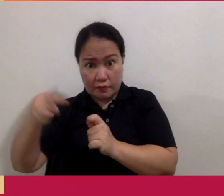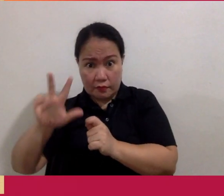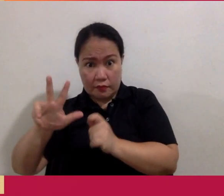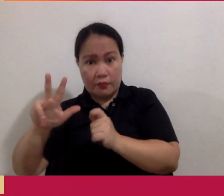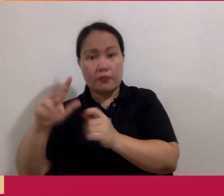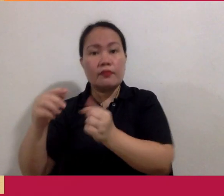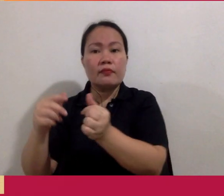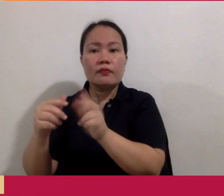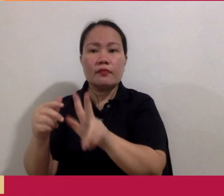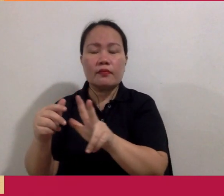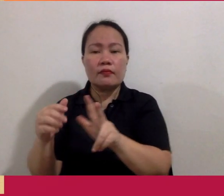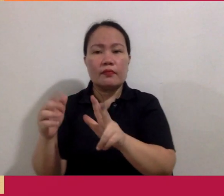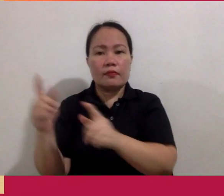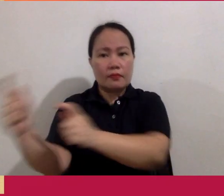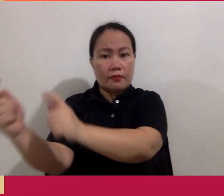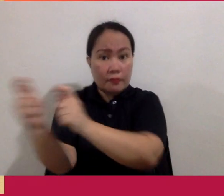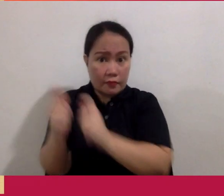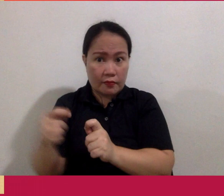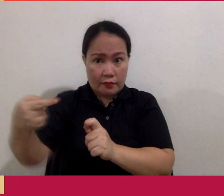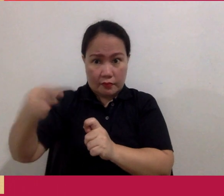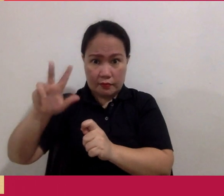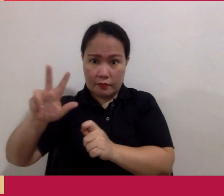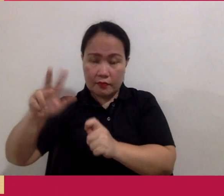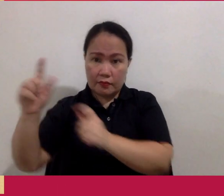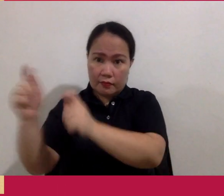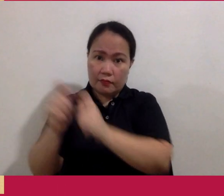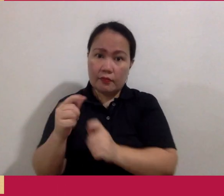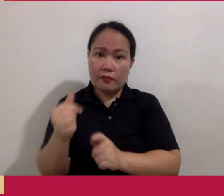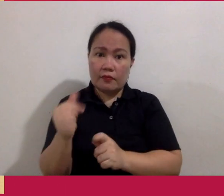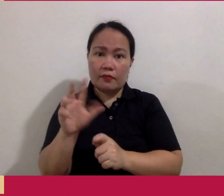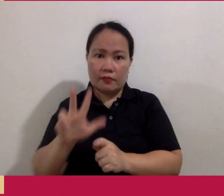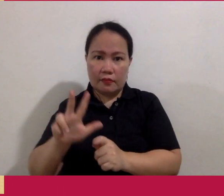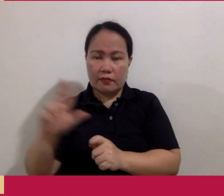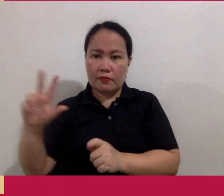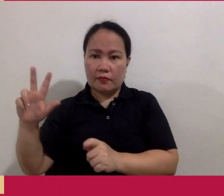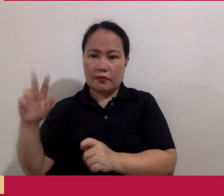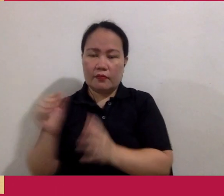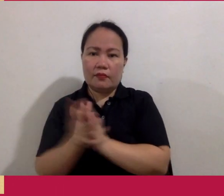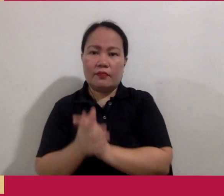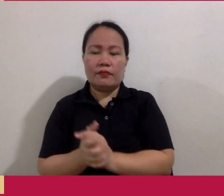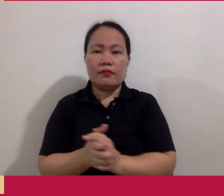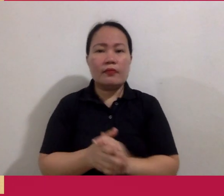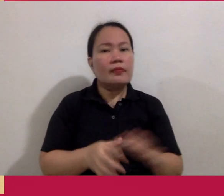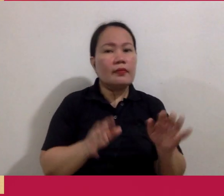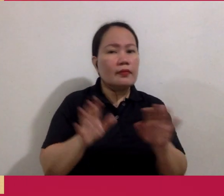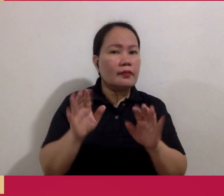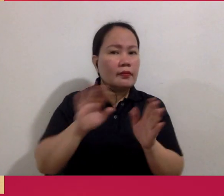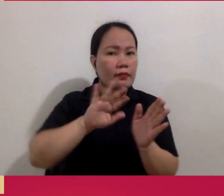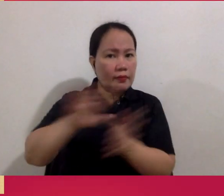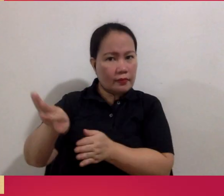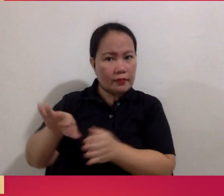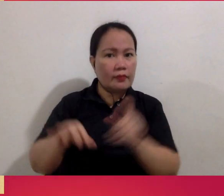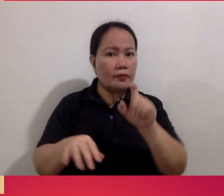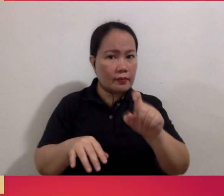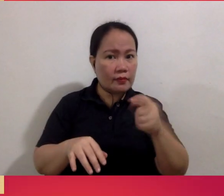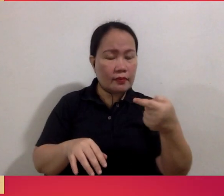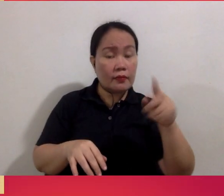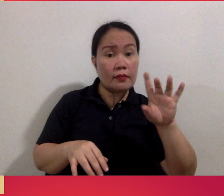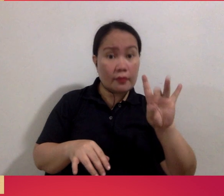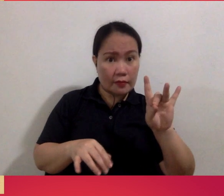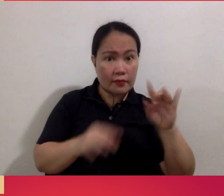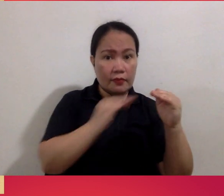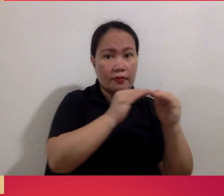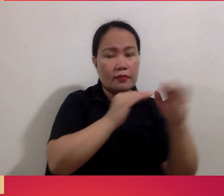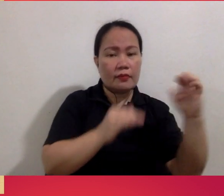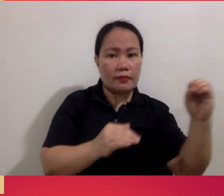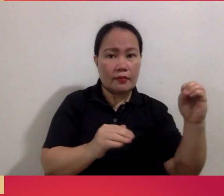is positive 3. Lipat lang natin si negative 3 sa right side, kaya naging positive 3 yan. Then sa kabila, we have x